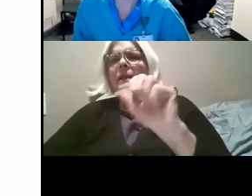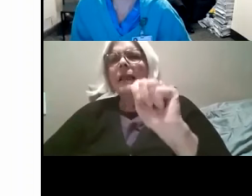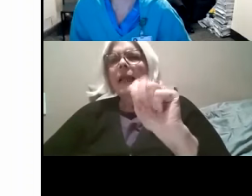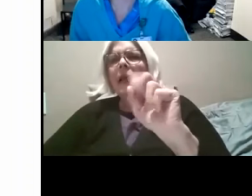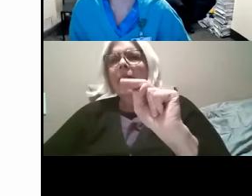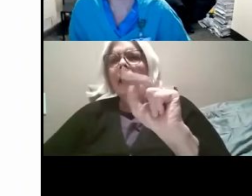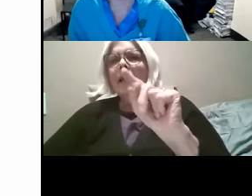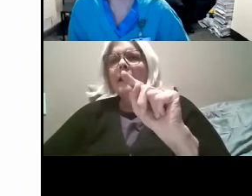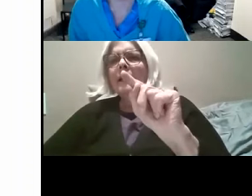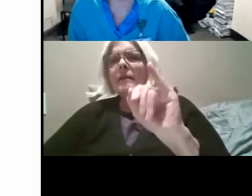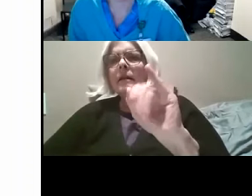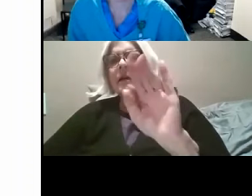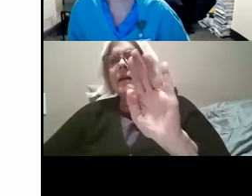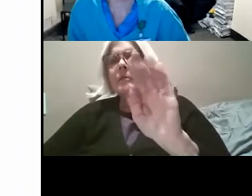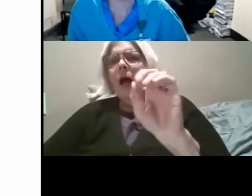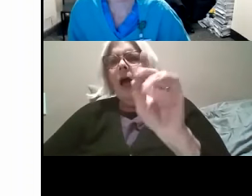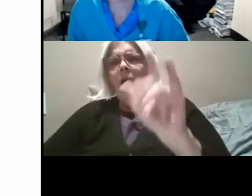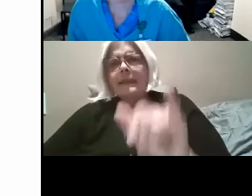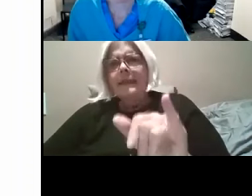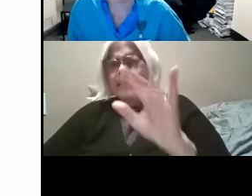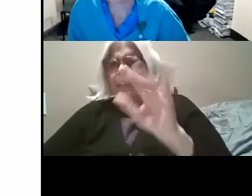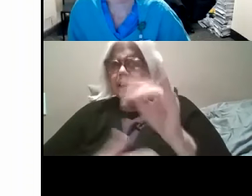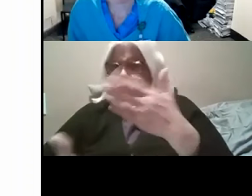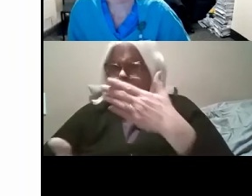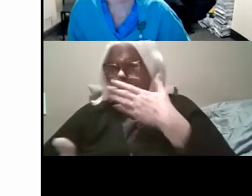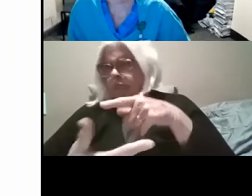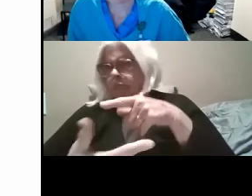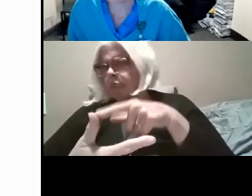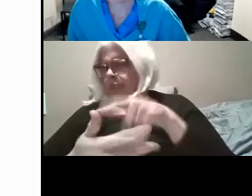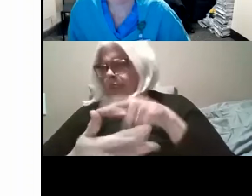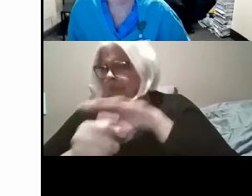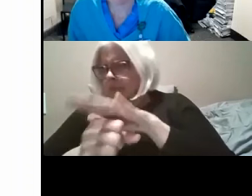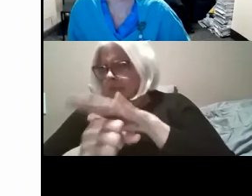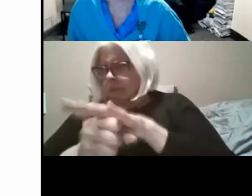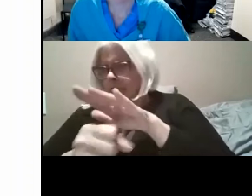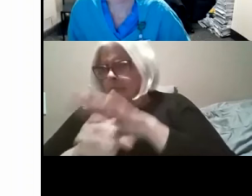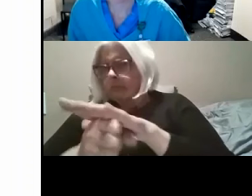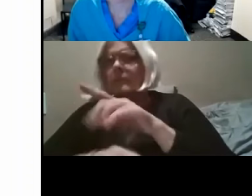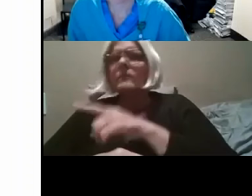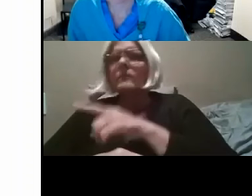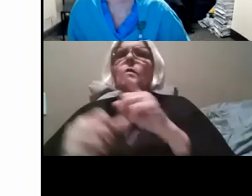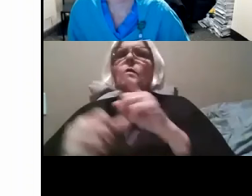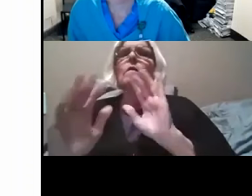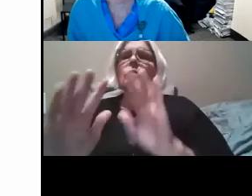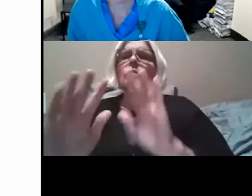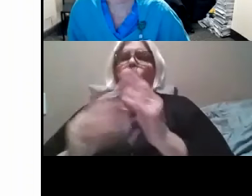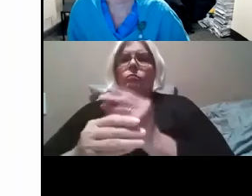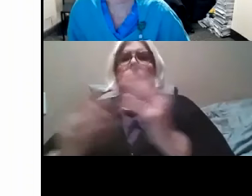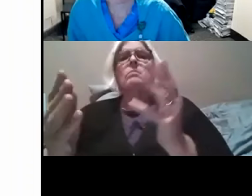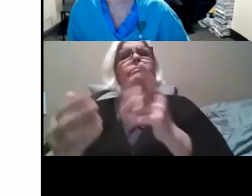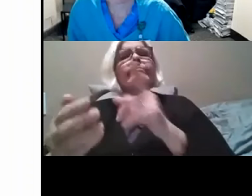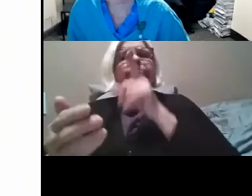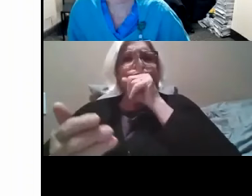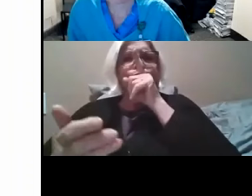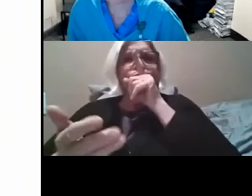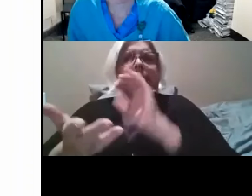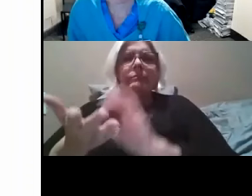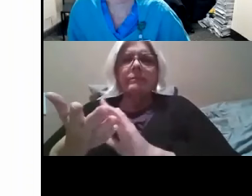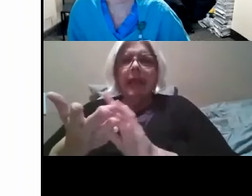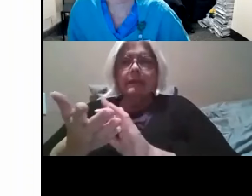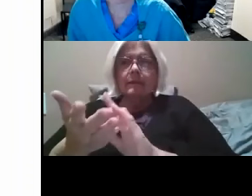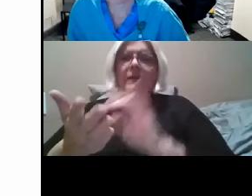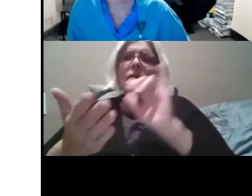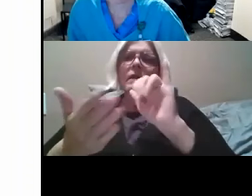that vaccines are not there. This is not a medicine, this is a vaccination, and it is not